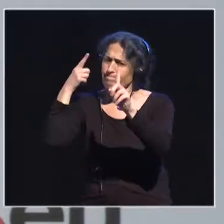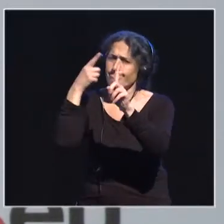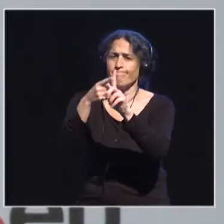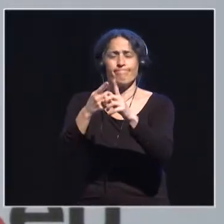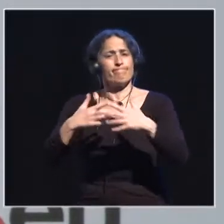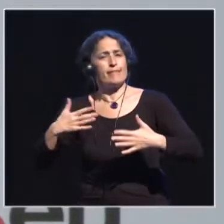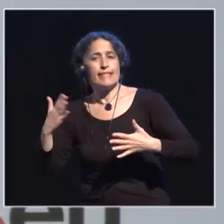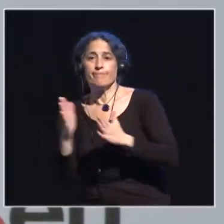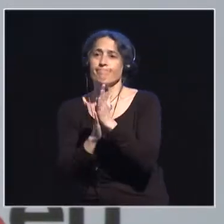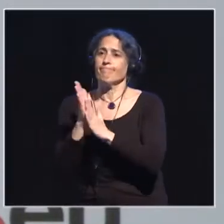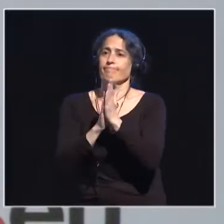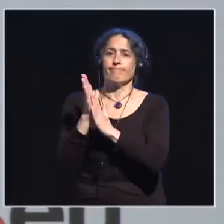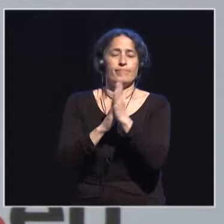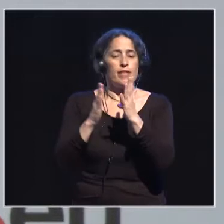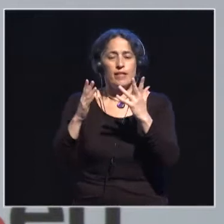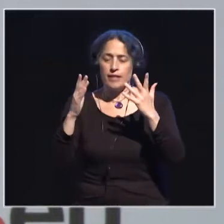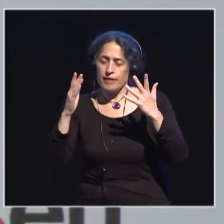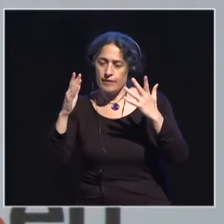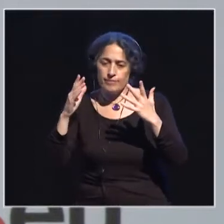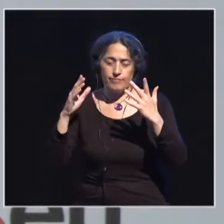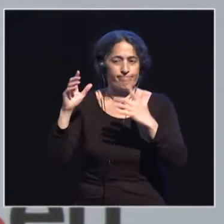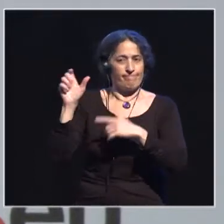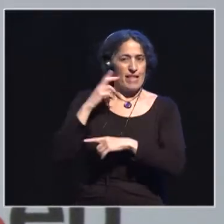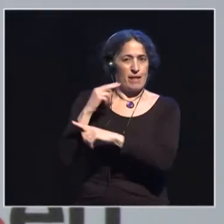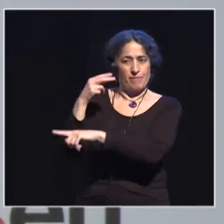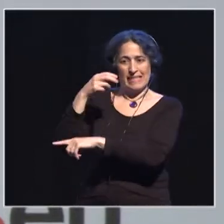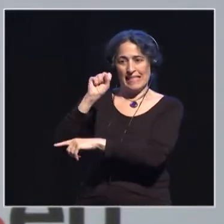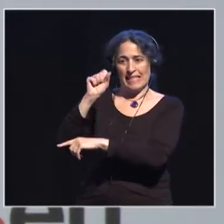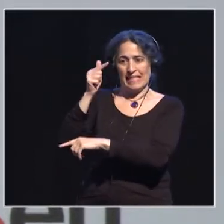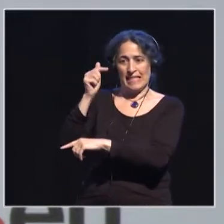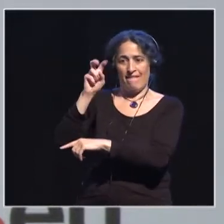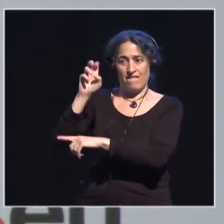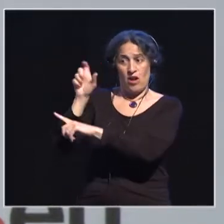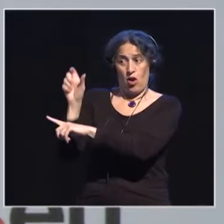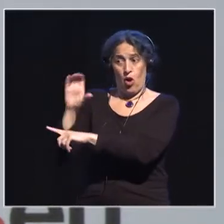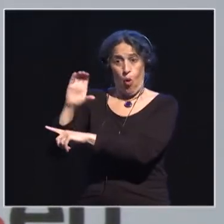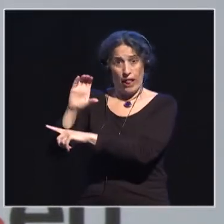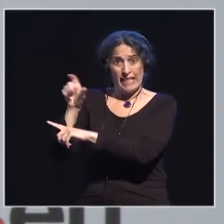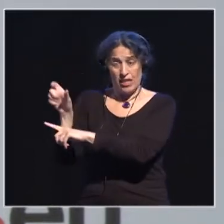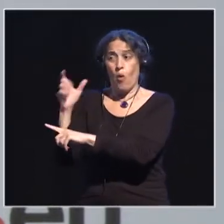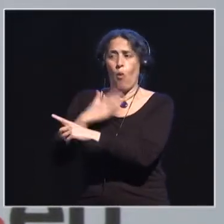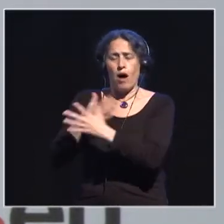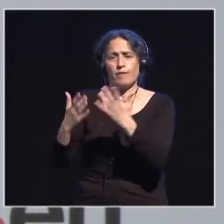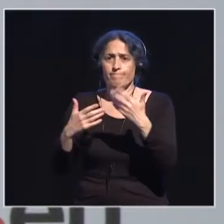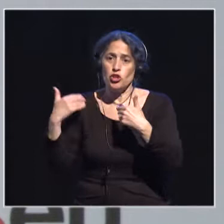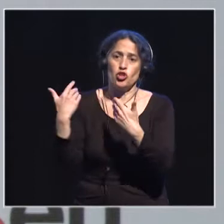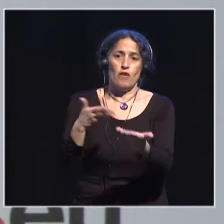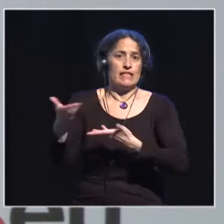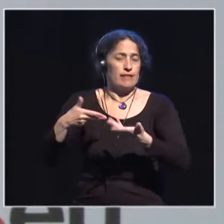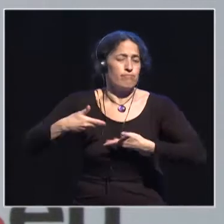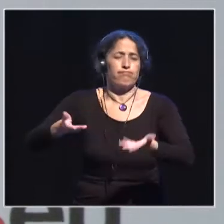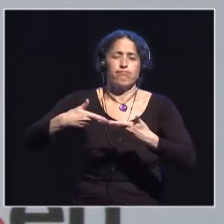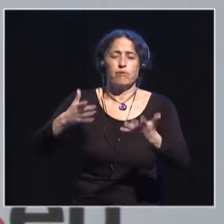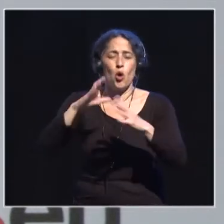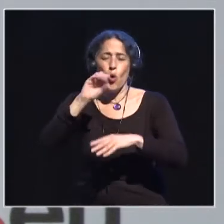passion, your calling, Steve, is to ensure that we can provide these services. Now, why this is important? Because once we have the connectivity,